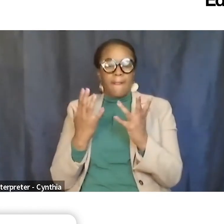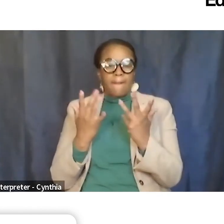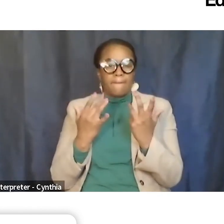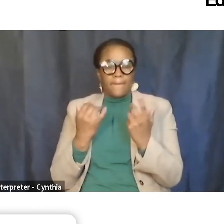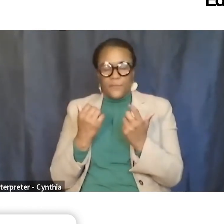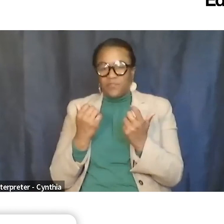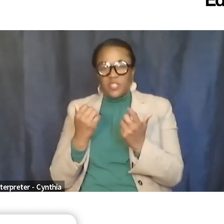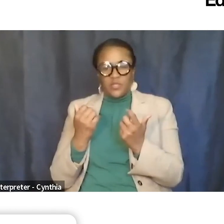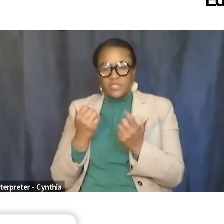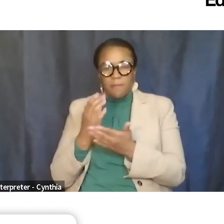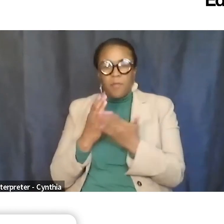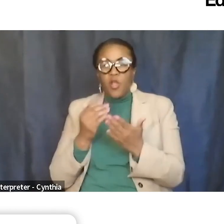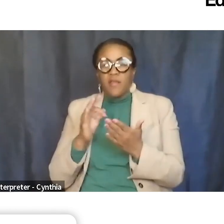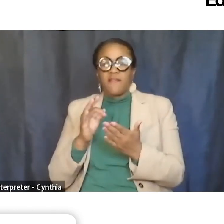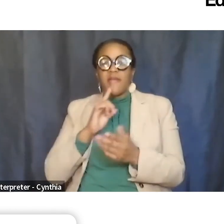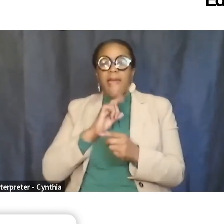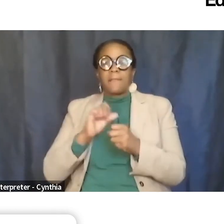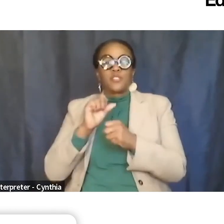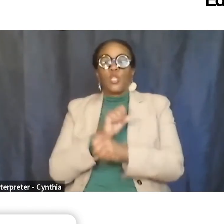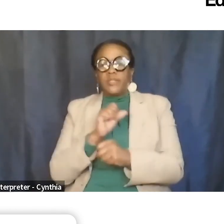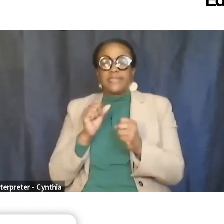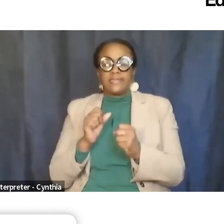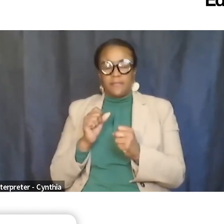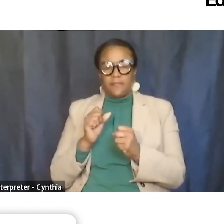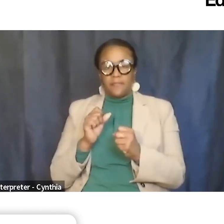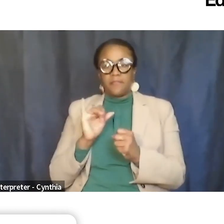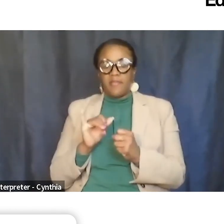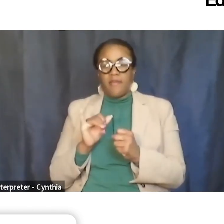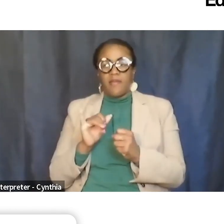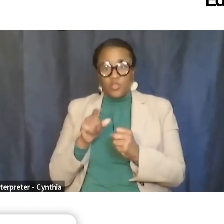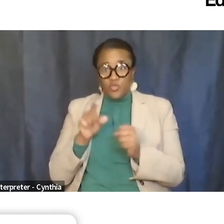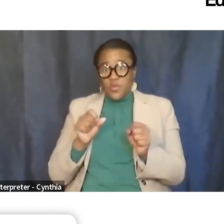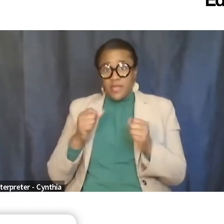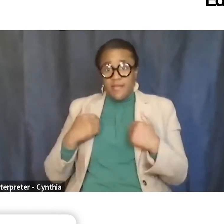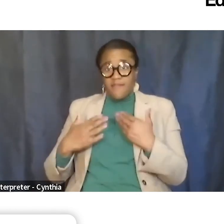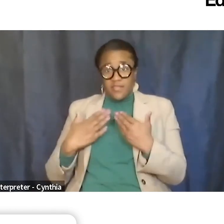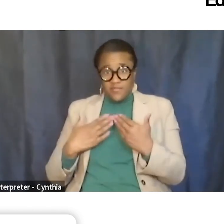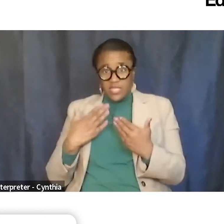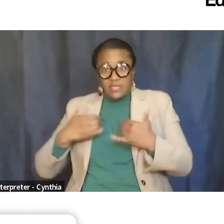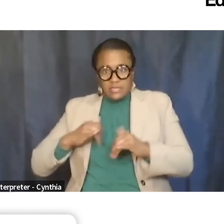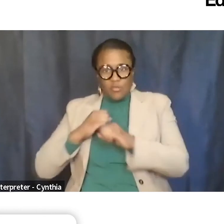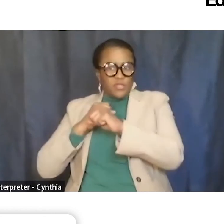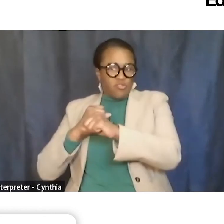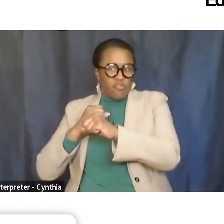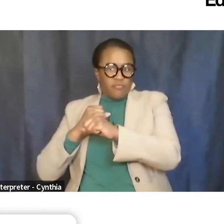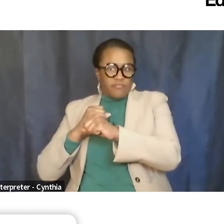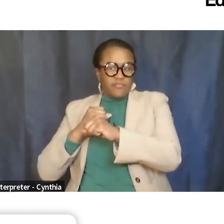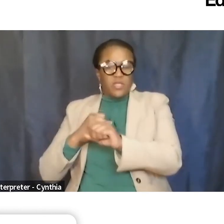there's this element of absolutism that exists, but you can have convenience and still be secure. You can